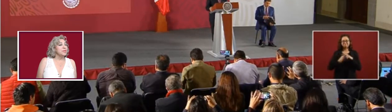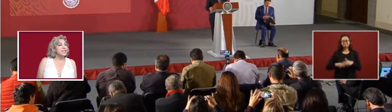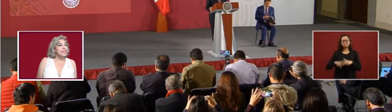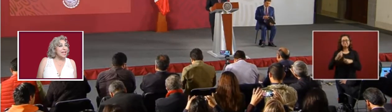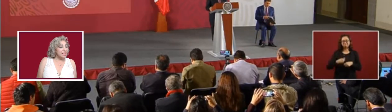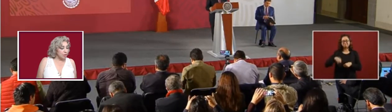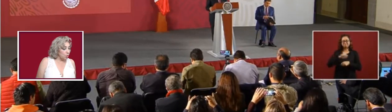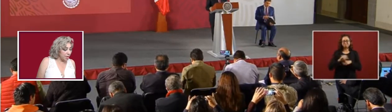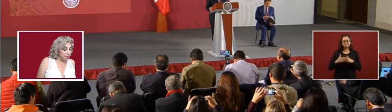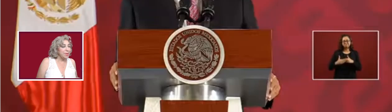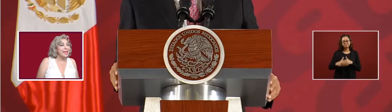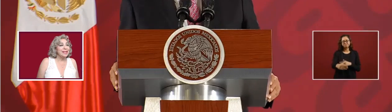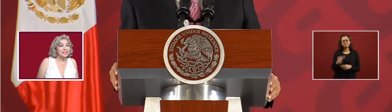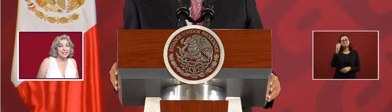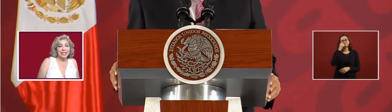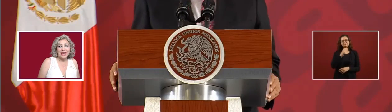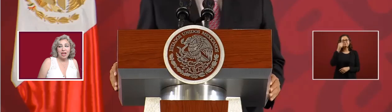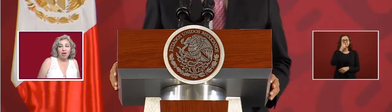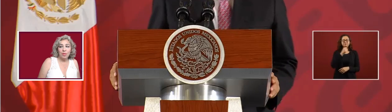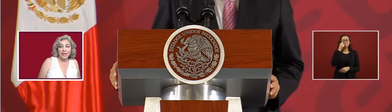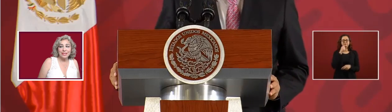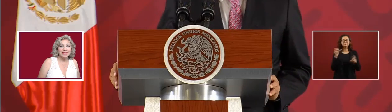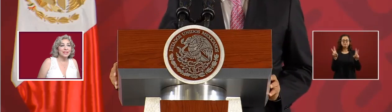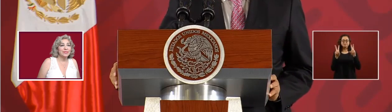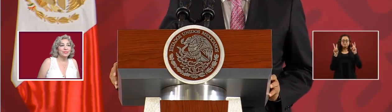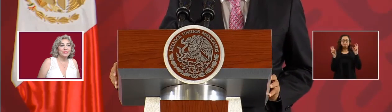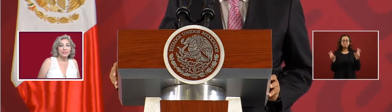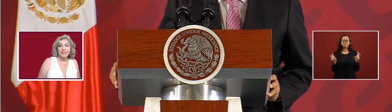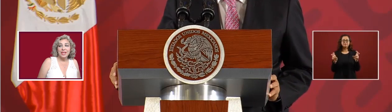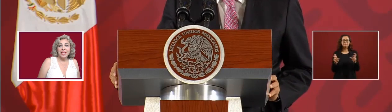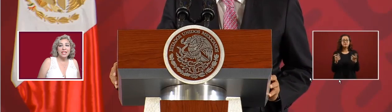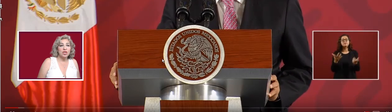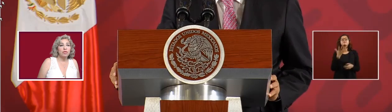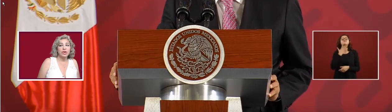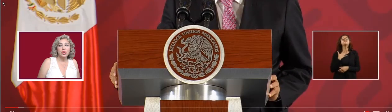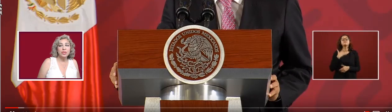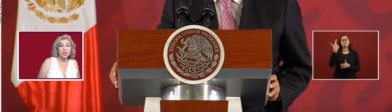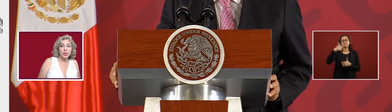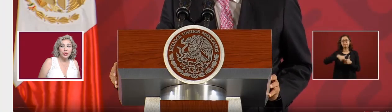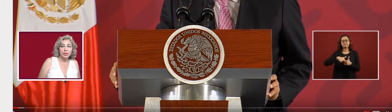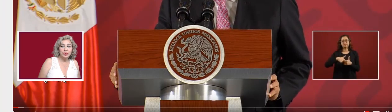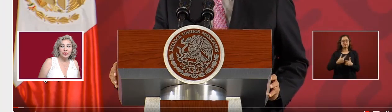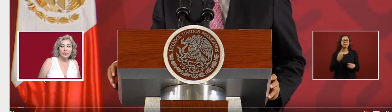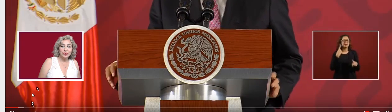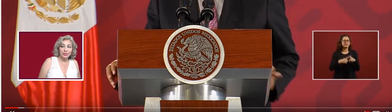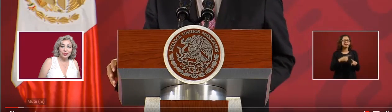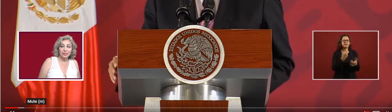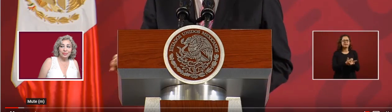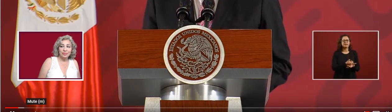gonna inform today the week begins like always it's over who's who